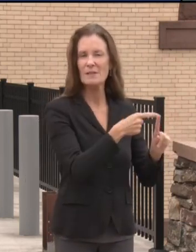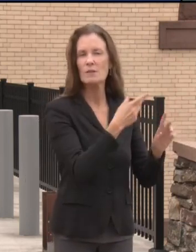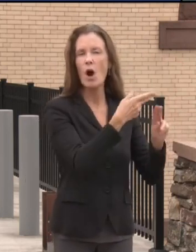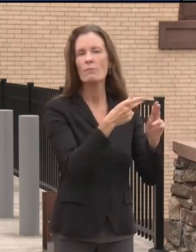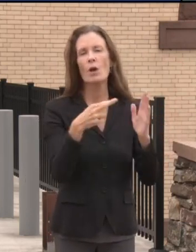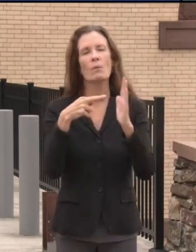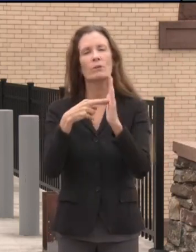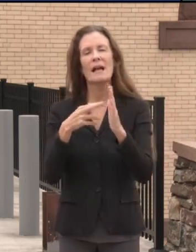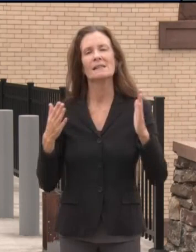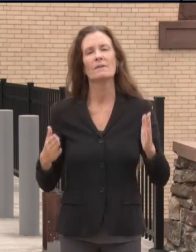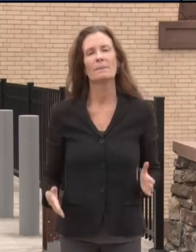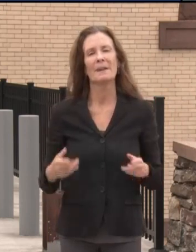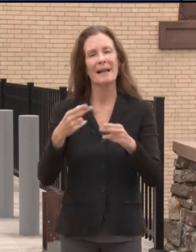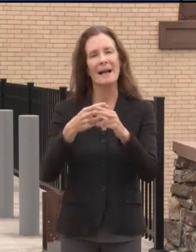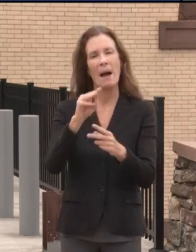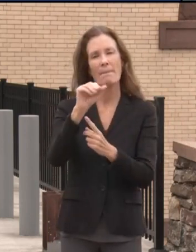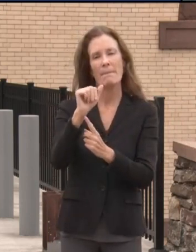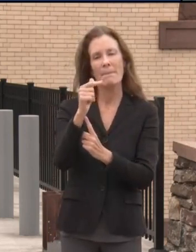Maligari.